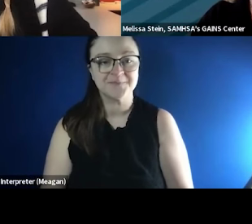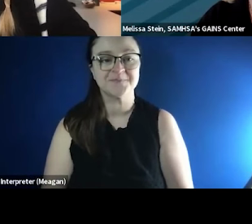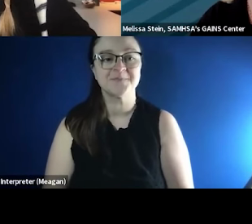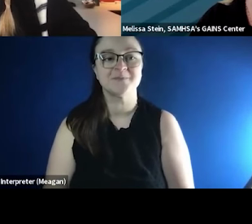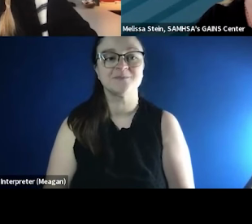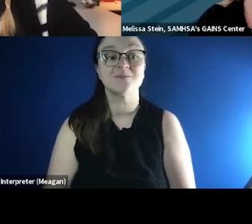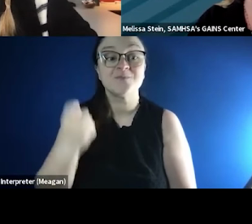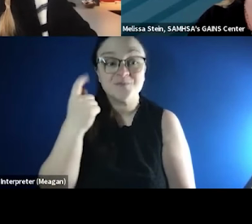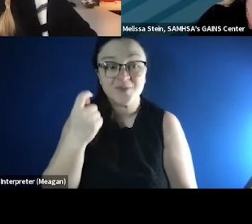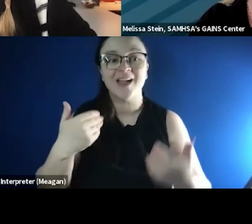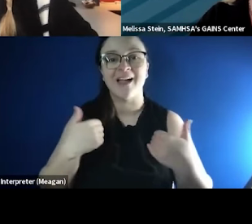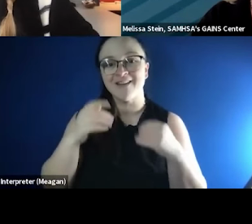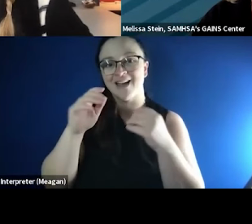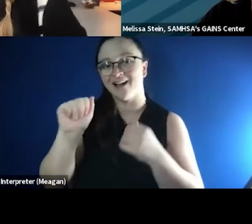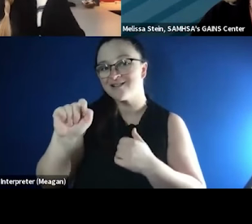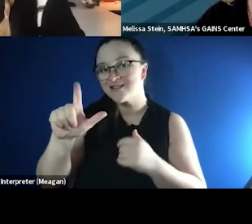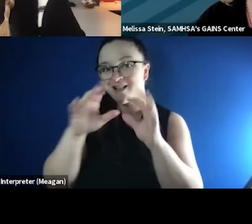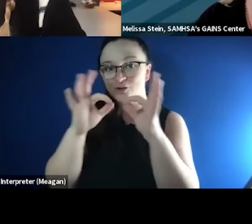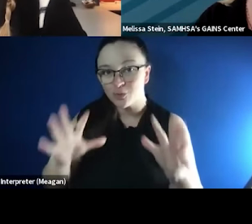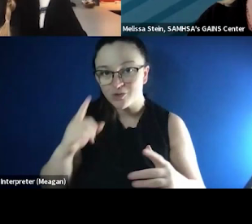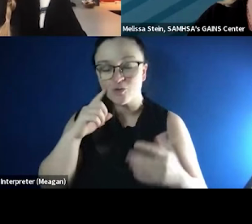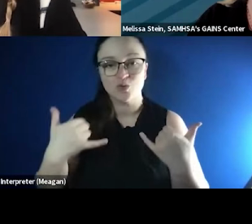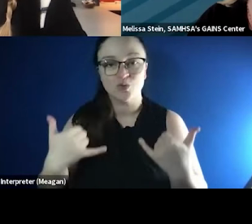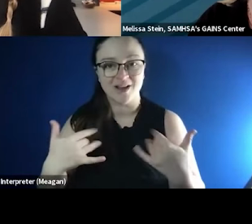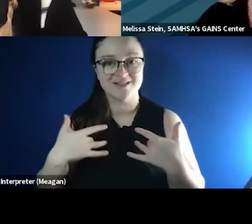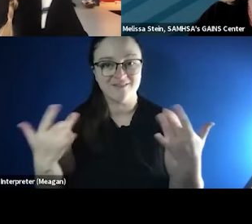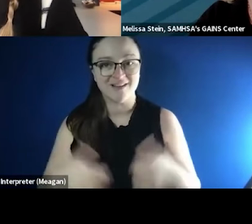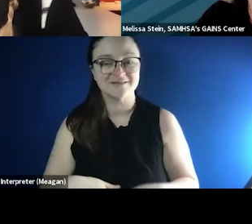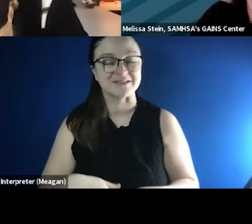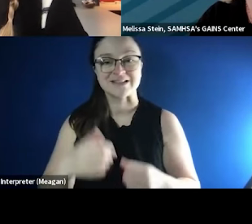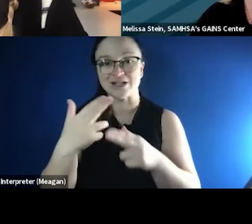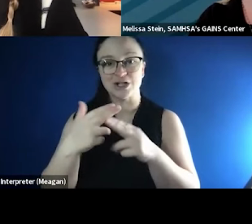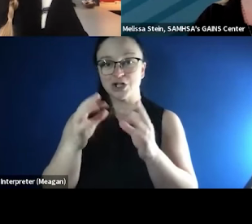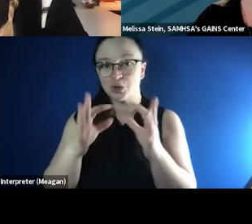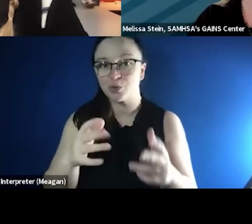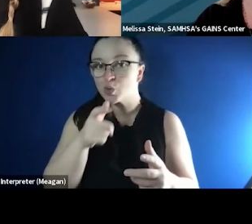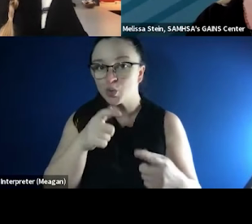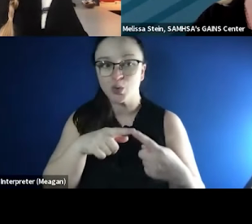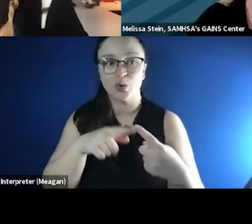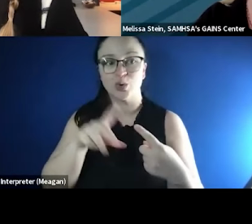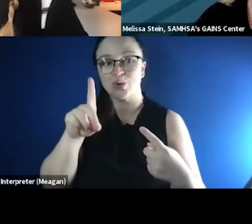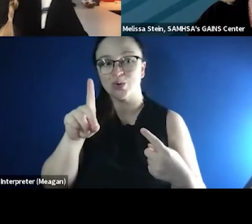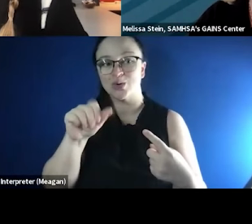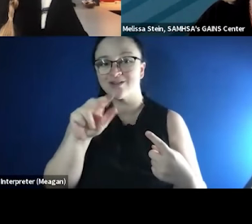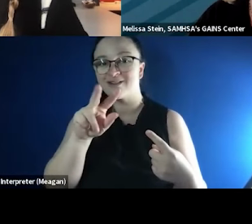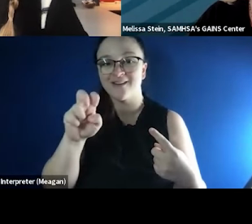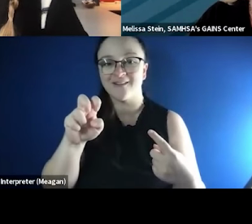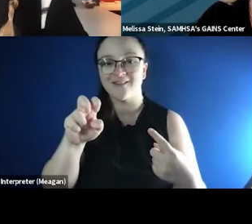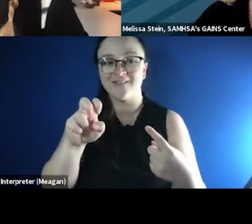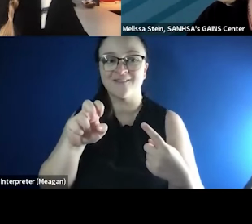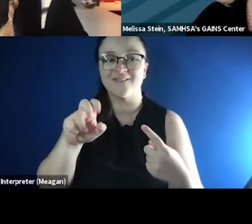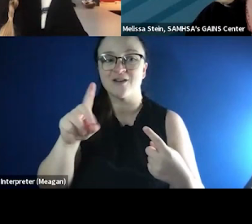There is ASL interpretation for today's event. Our interpreters today are David Gratzer and Kip Oberman.